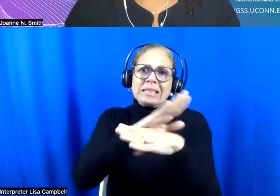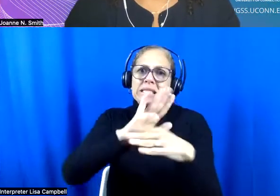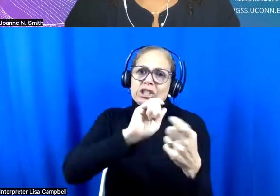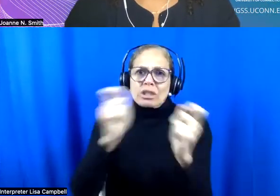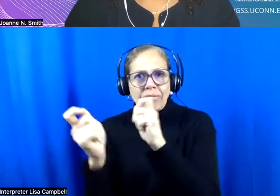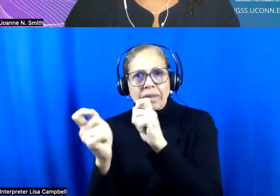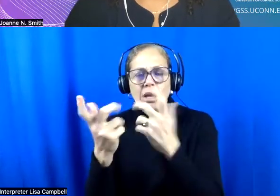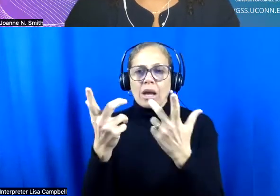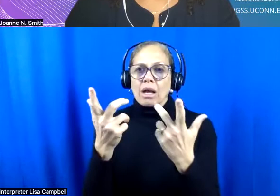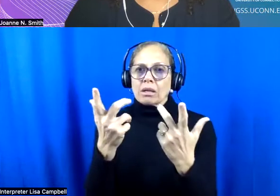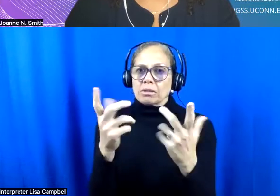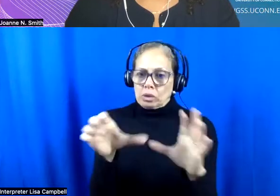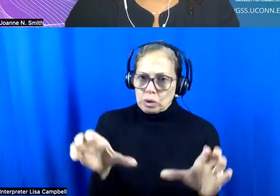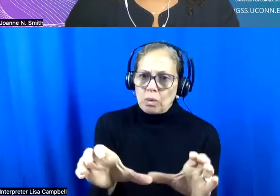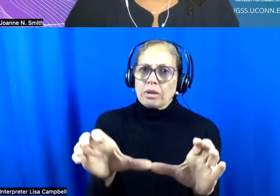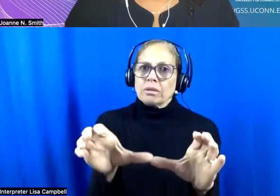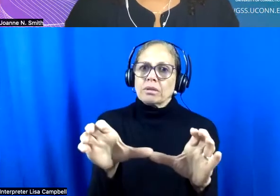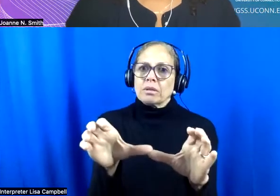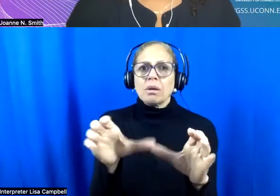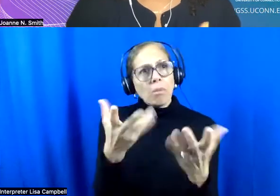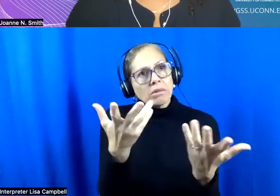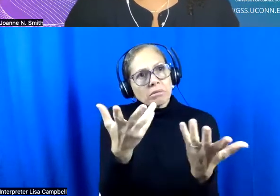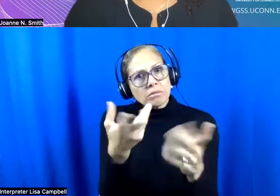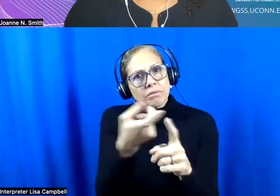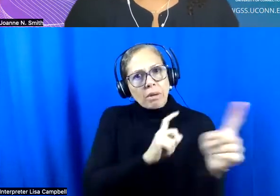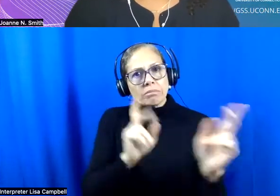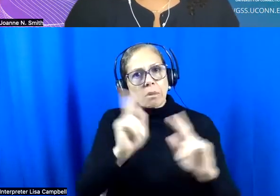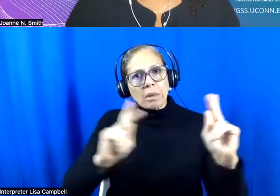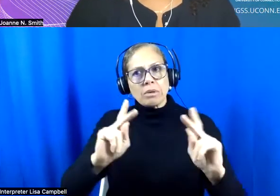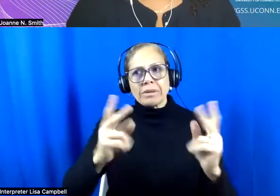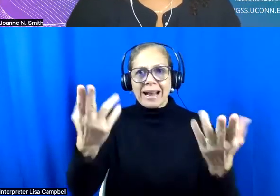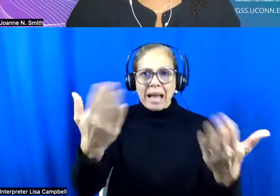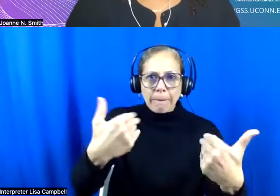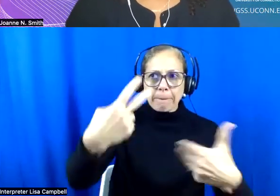and to do it that way, but also through the people who come to the organization to be.